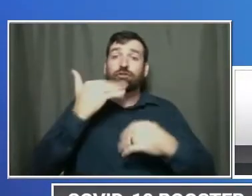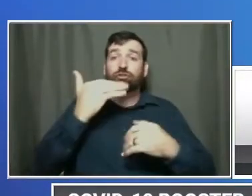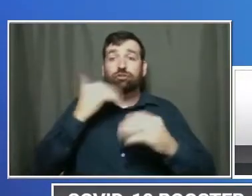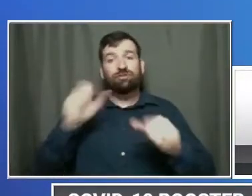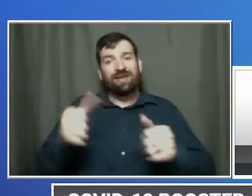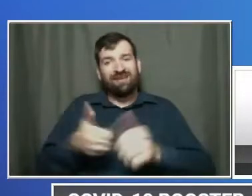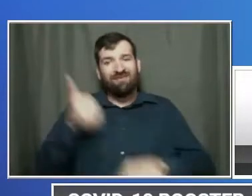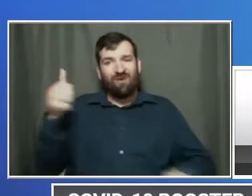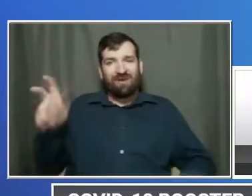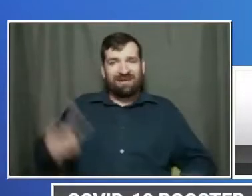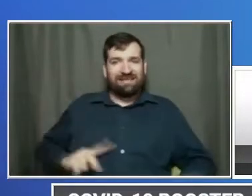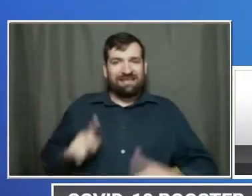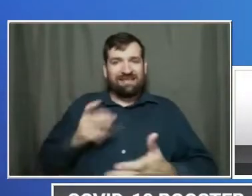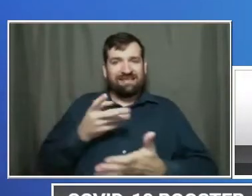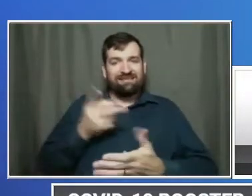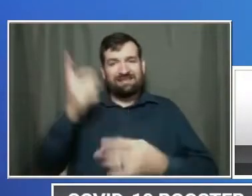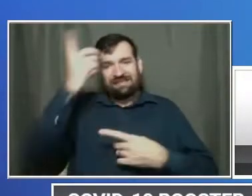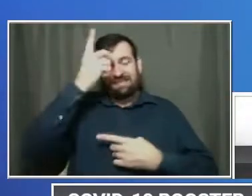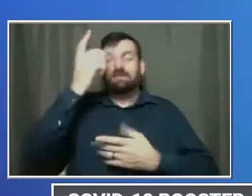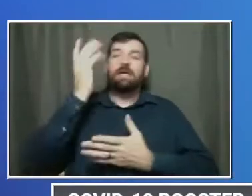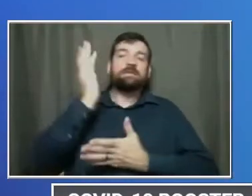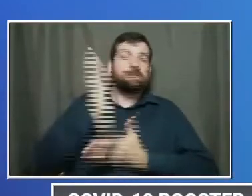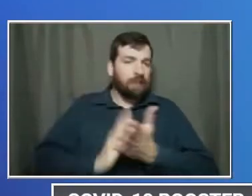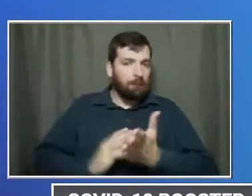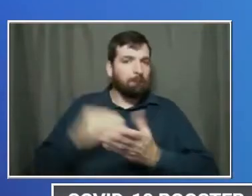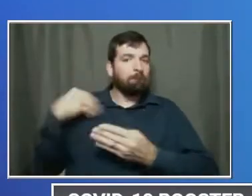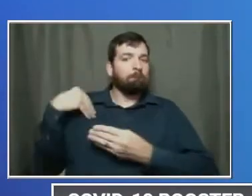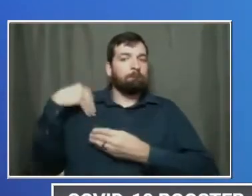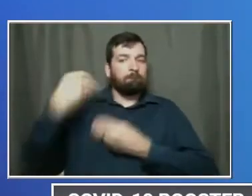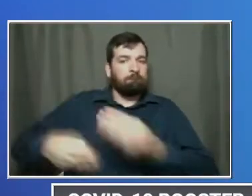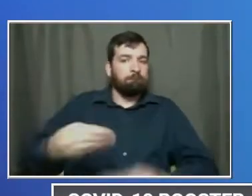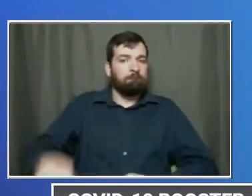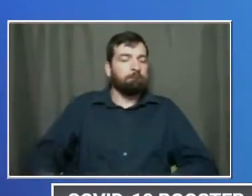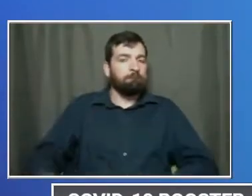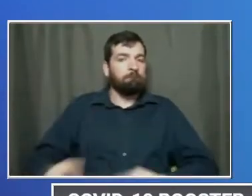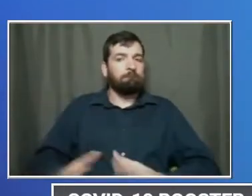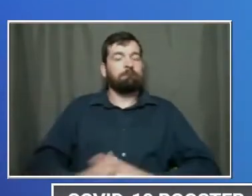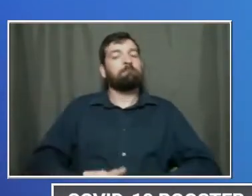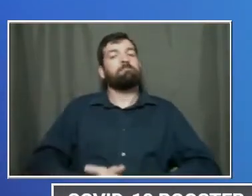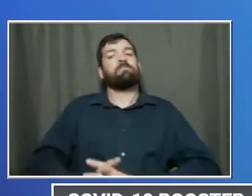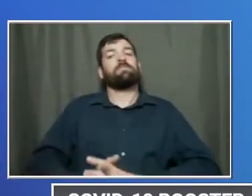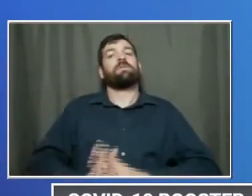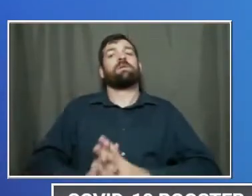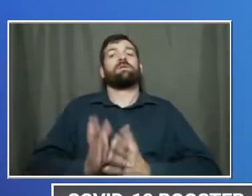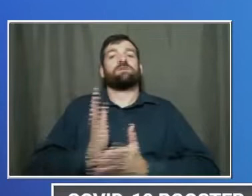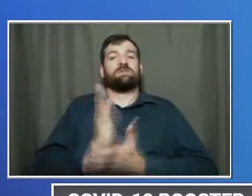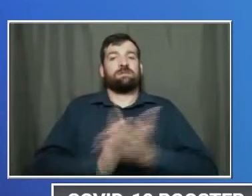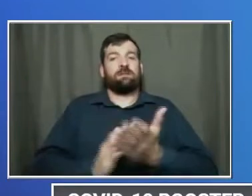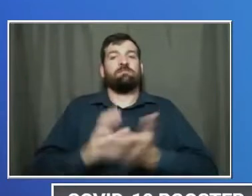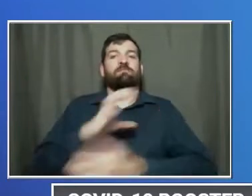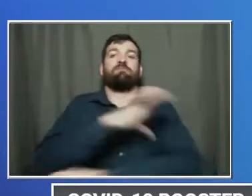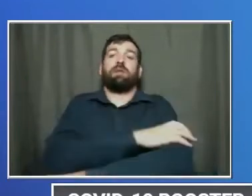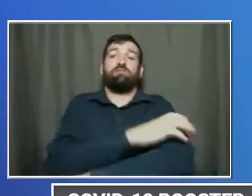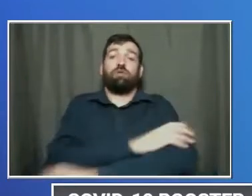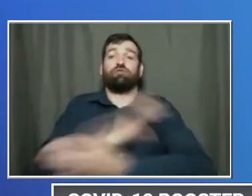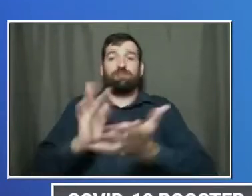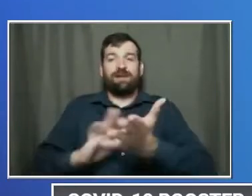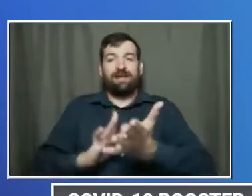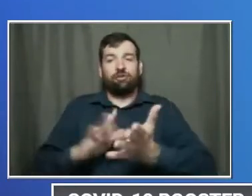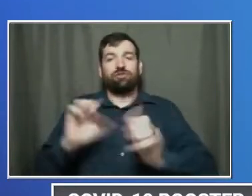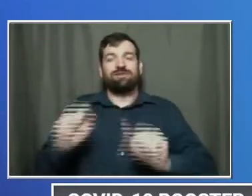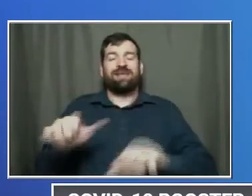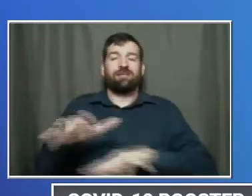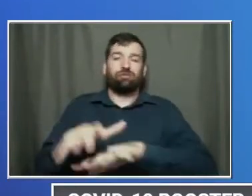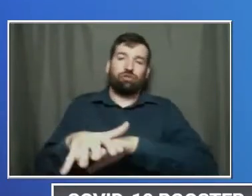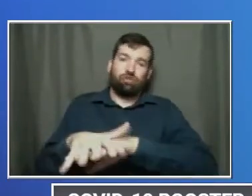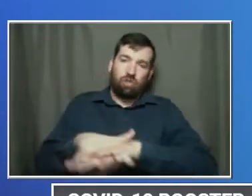Some kidney disease are hereditary, and there are some blood pressure medications that can slow the progression of kidney